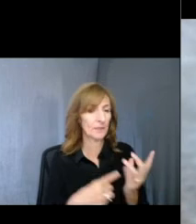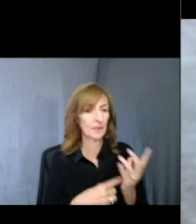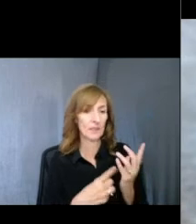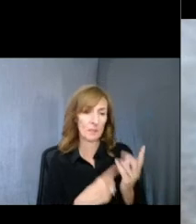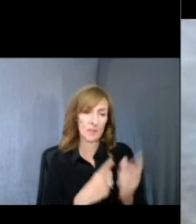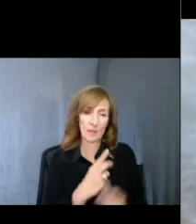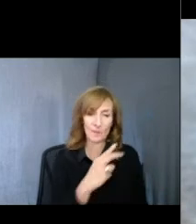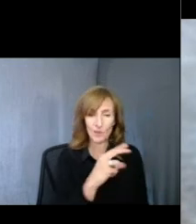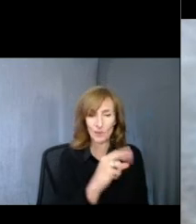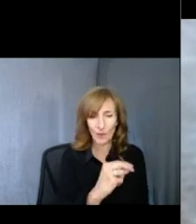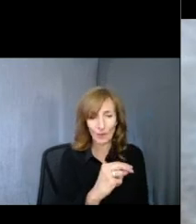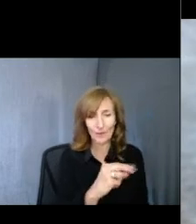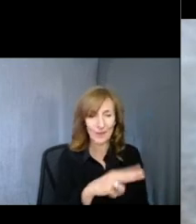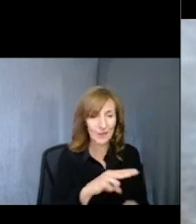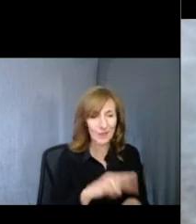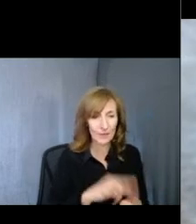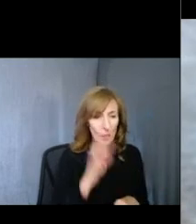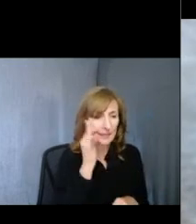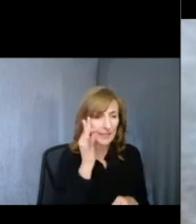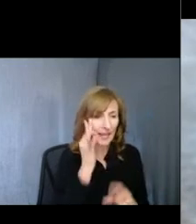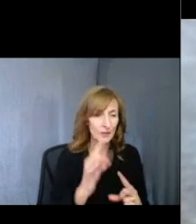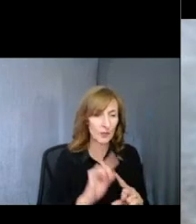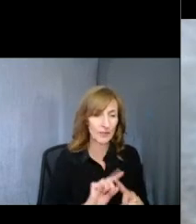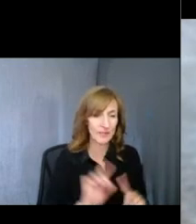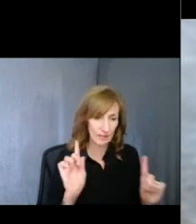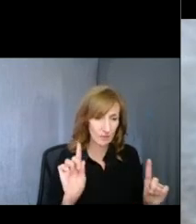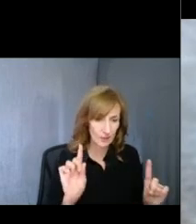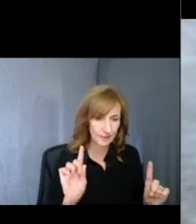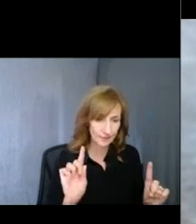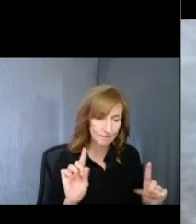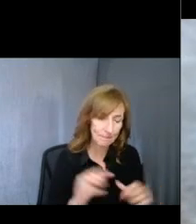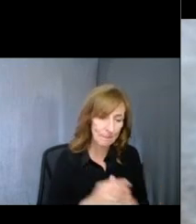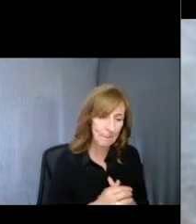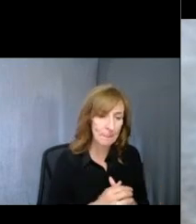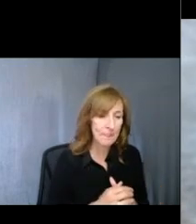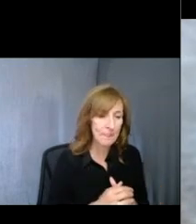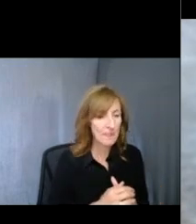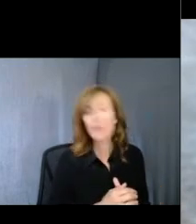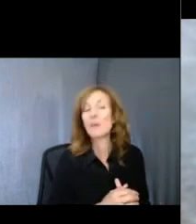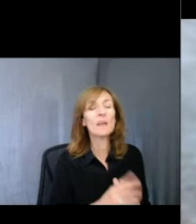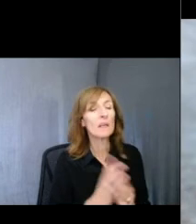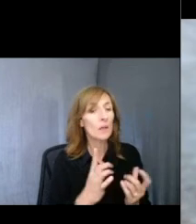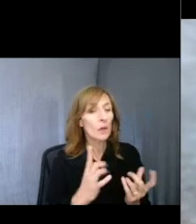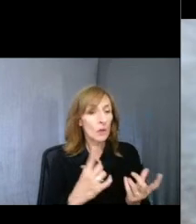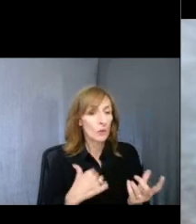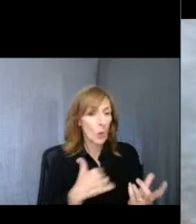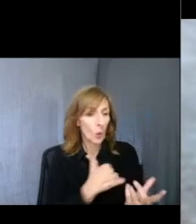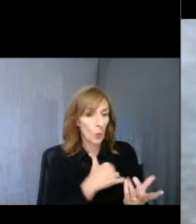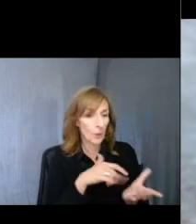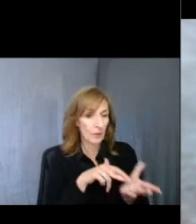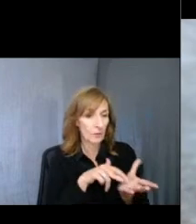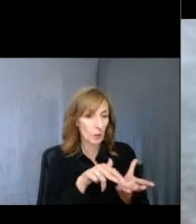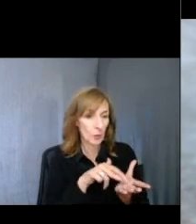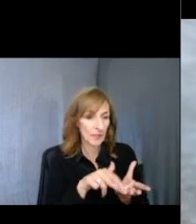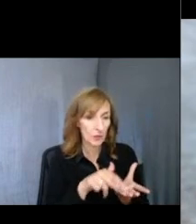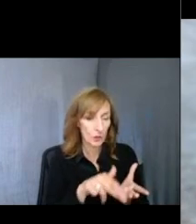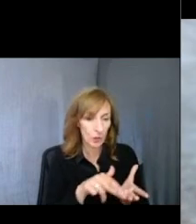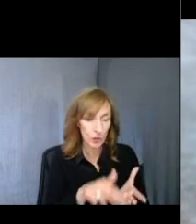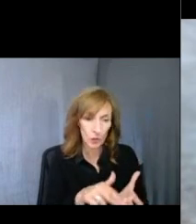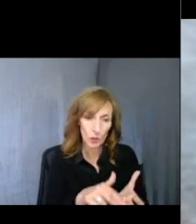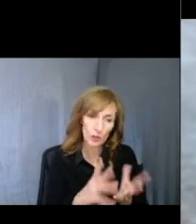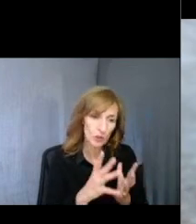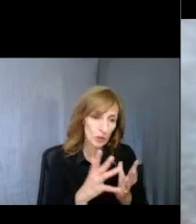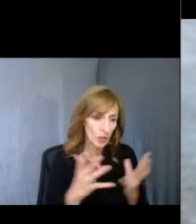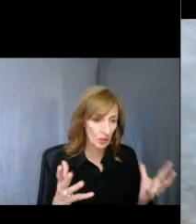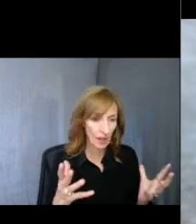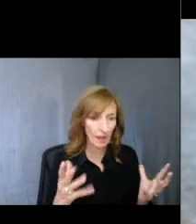unique. So we've definitely spent some time trying to do more studies, and we're not the only one. There are definitely several